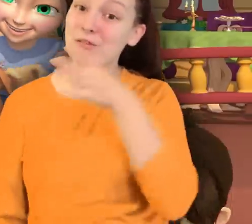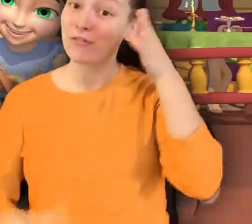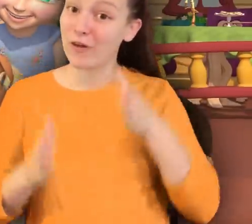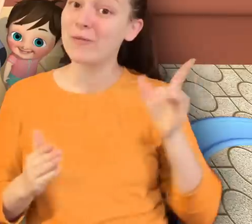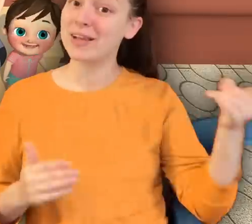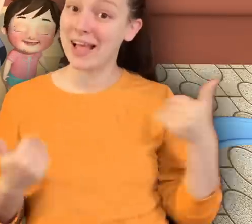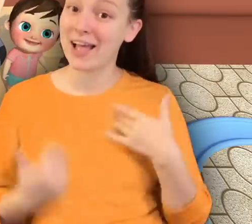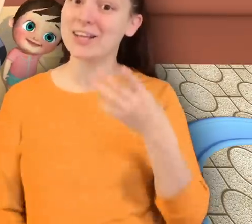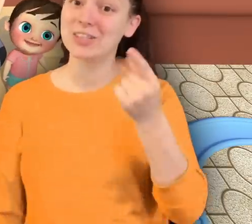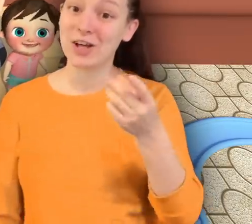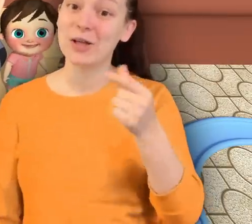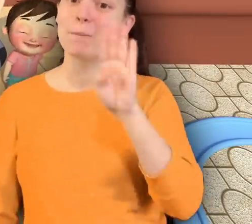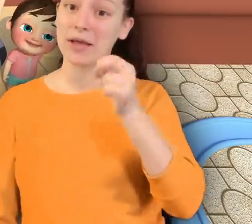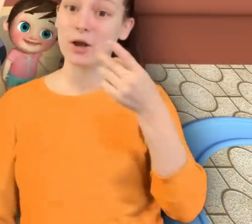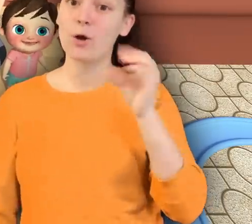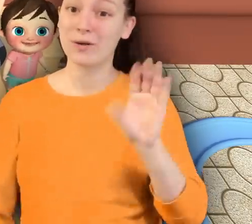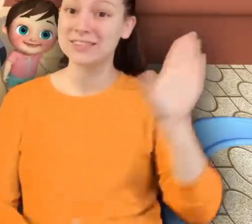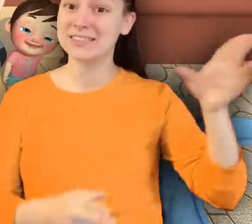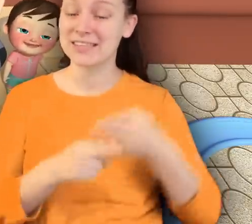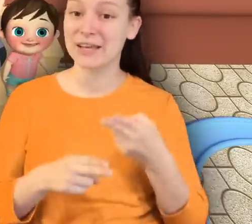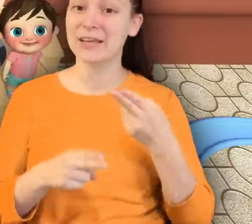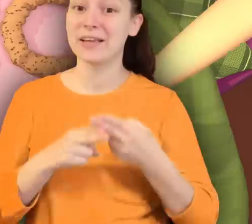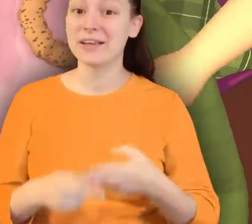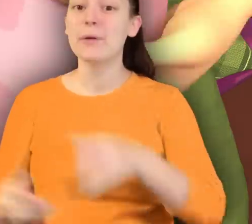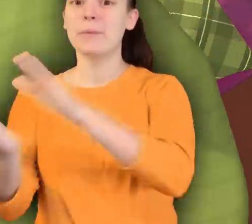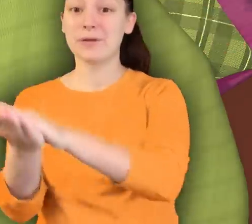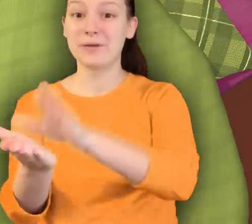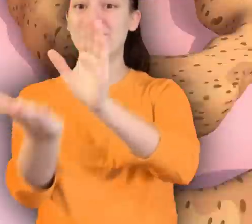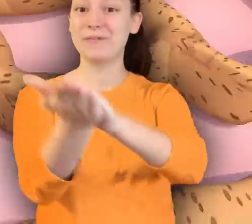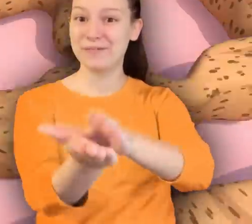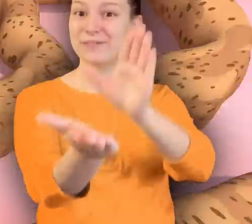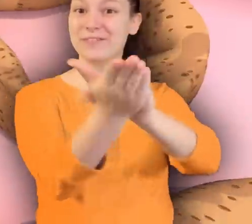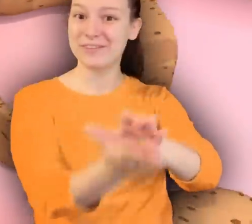there was a farmer who had a dog and Bingo was his name-o